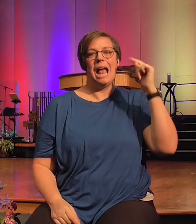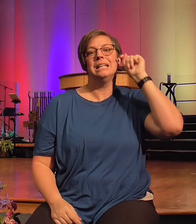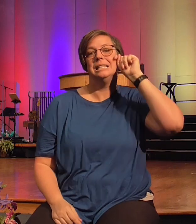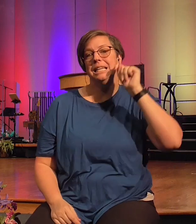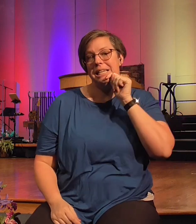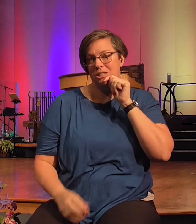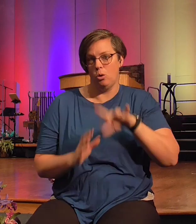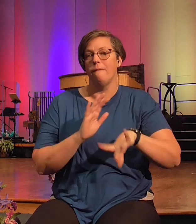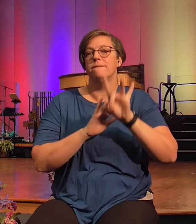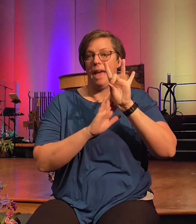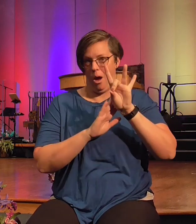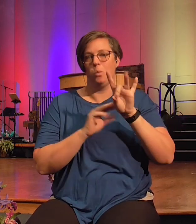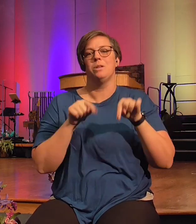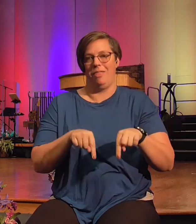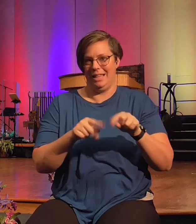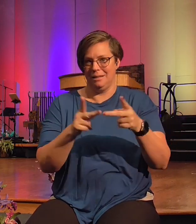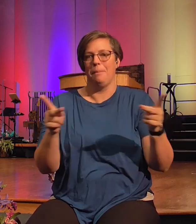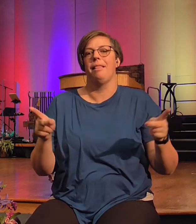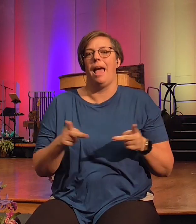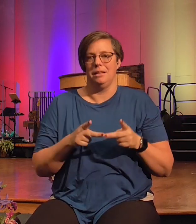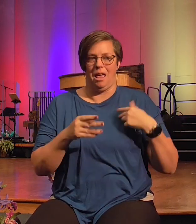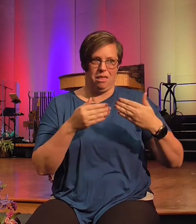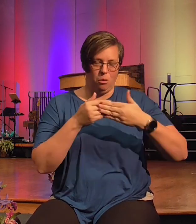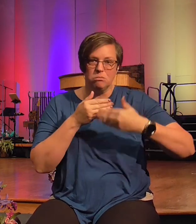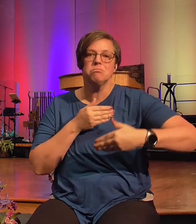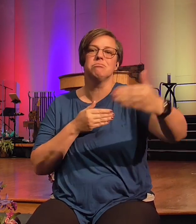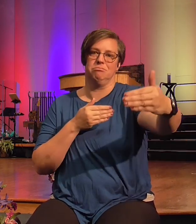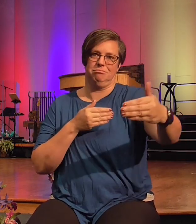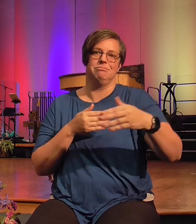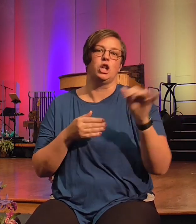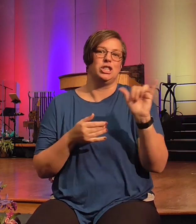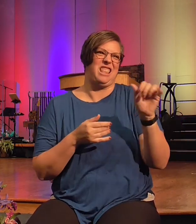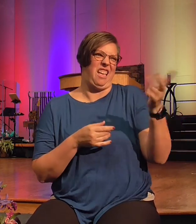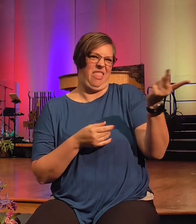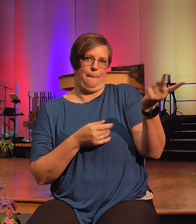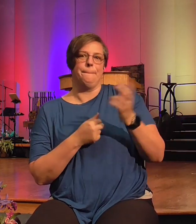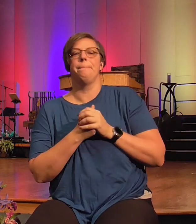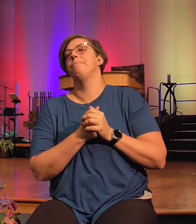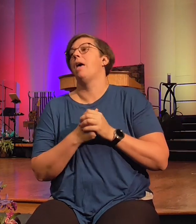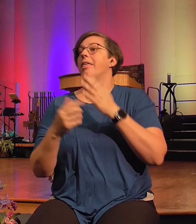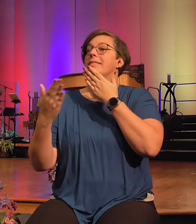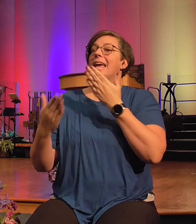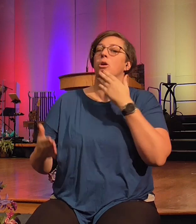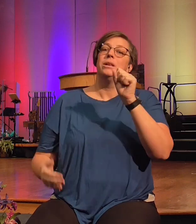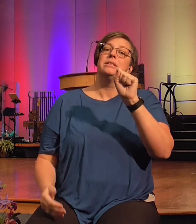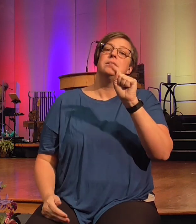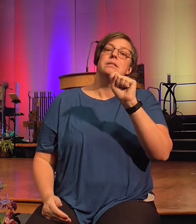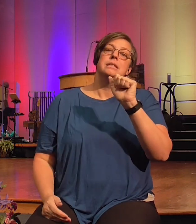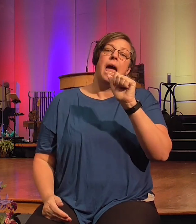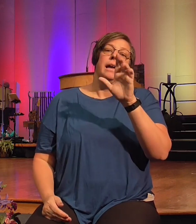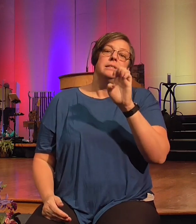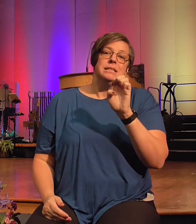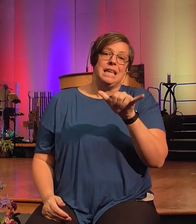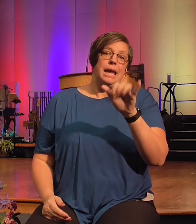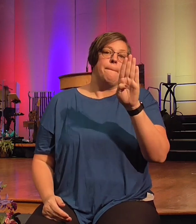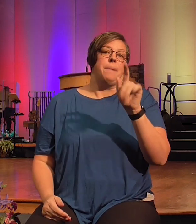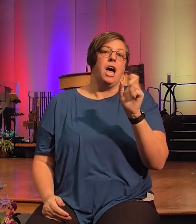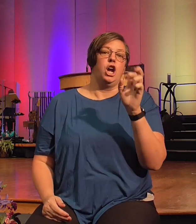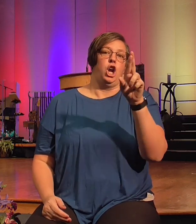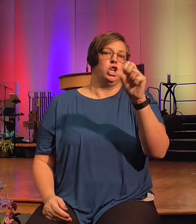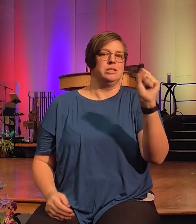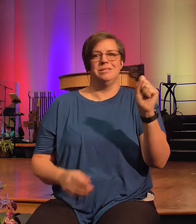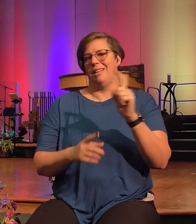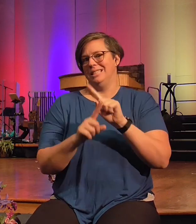and can be a part of it for a long time, just like Carrie and Royer have. So thank you so much, and thank you to Stacy Butters and all of our youth department and staff and all the cookers